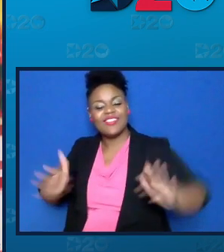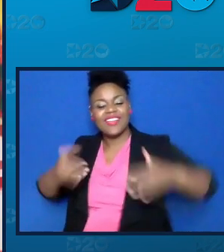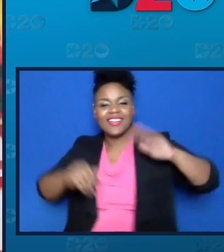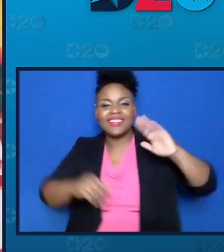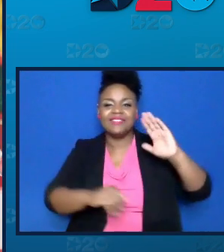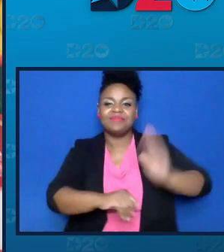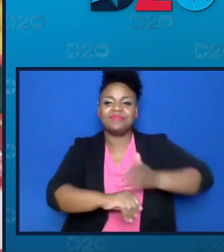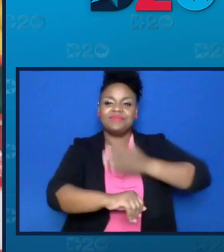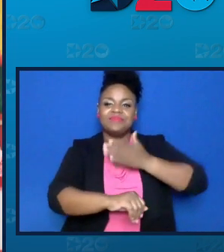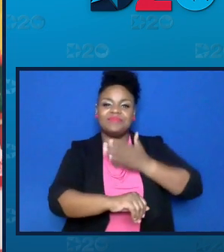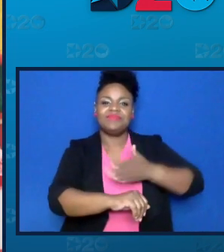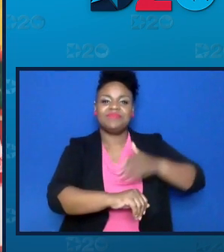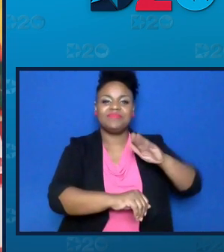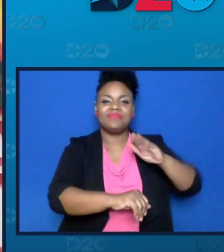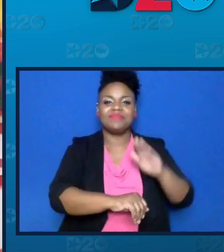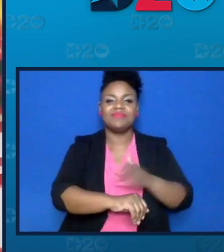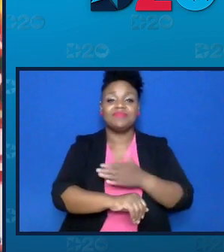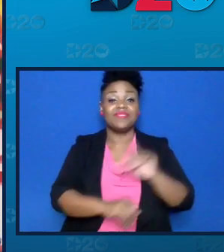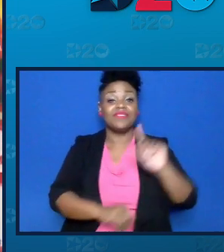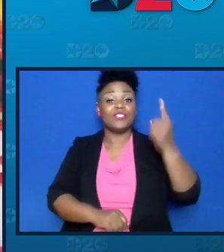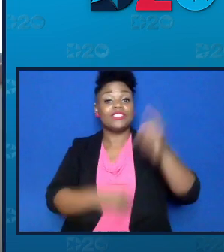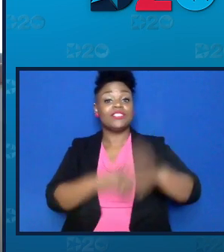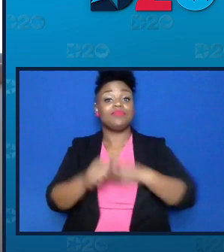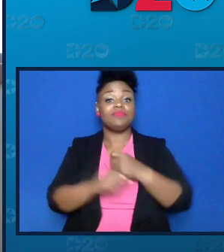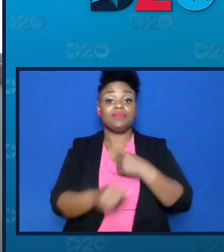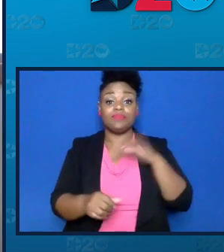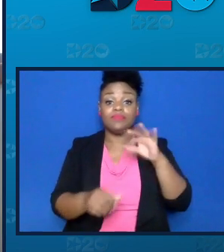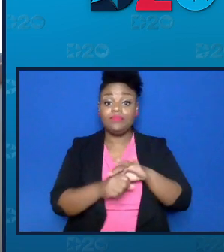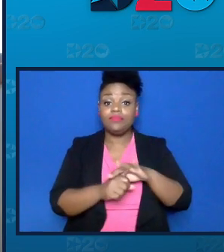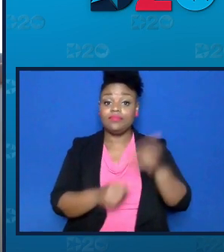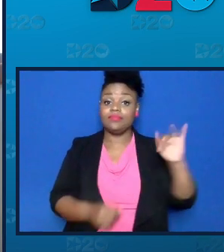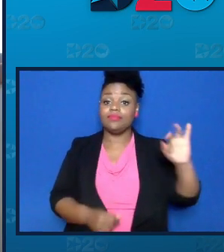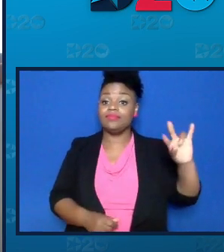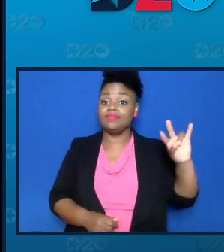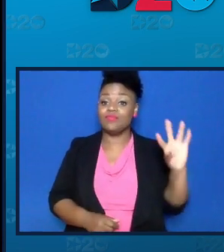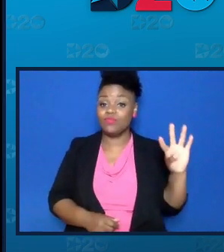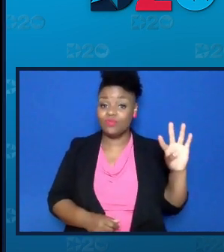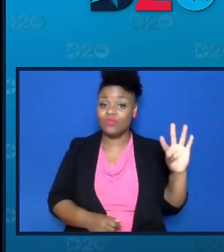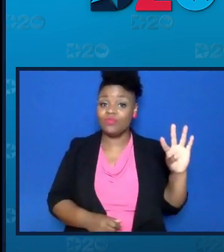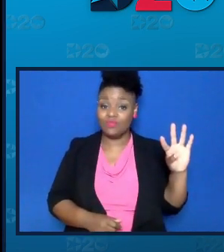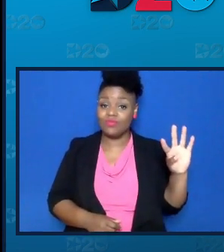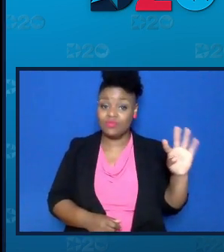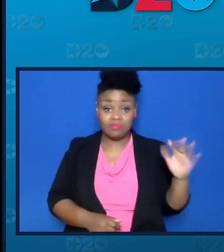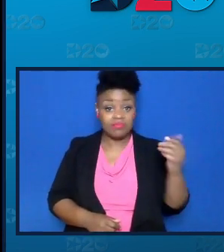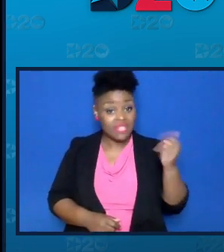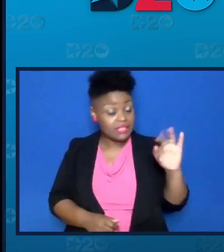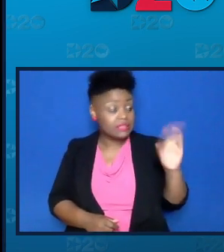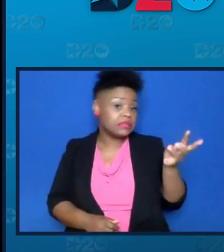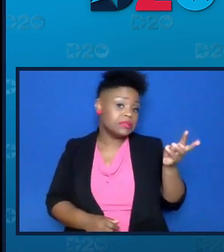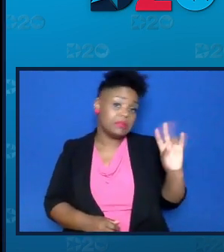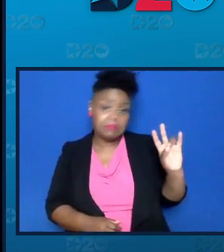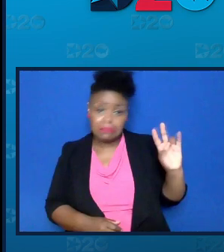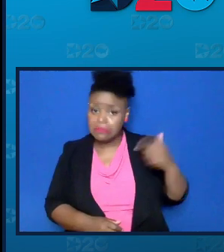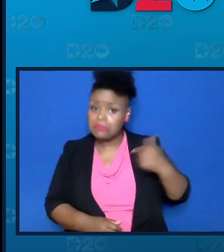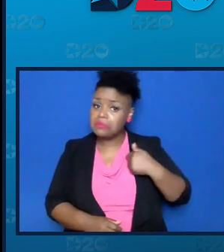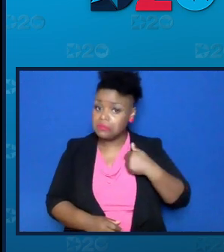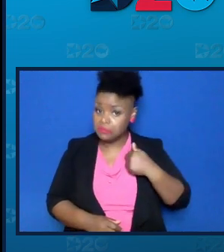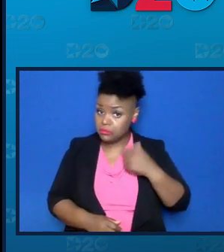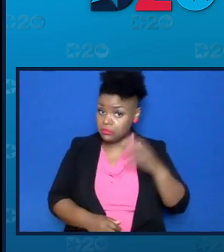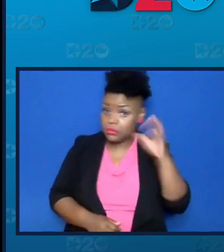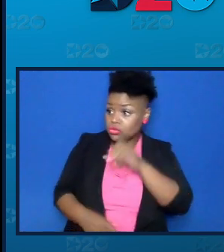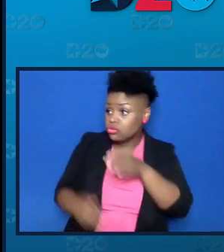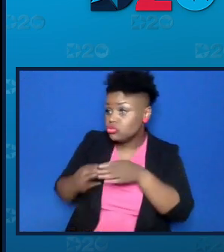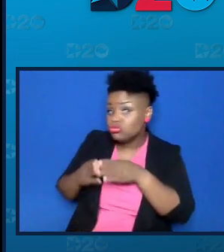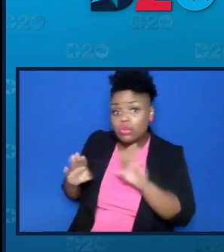The first year that I voted was 1974. 1967. I have not missed a general or a primary